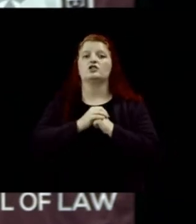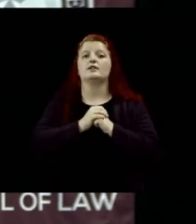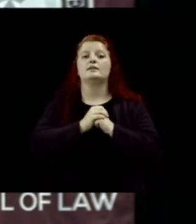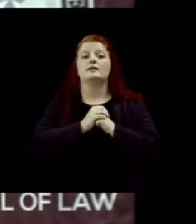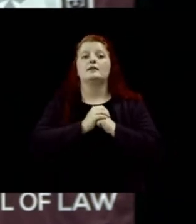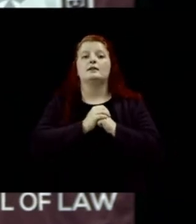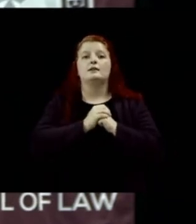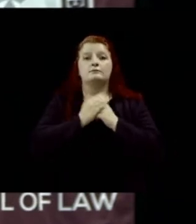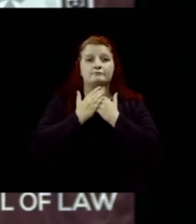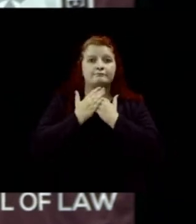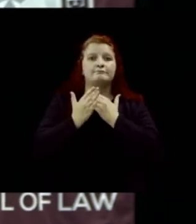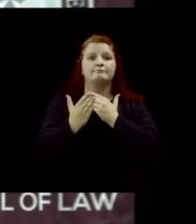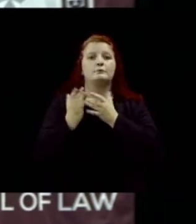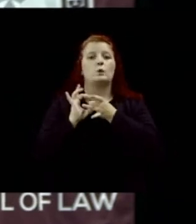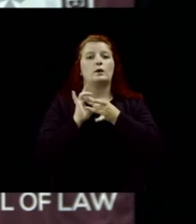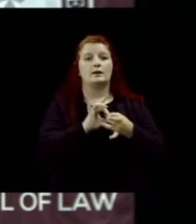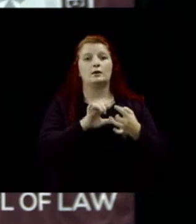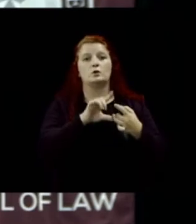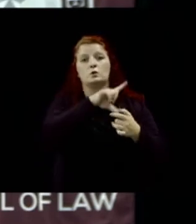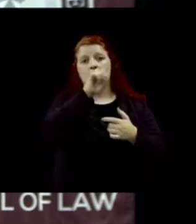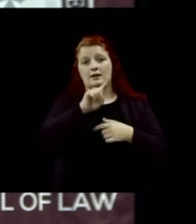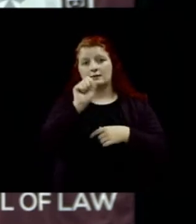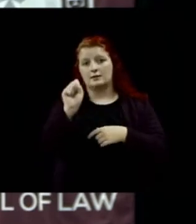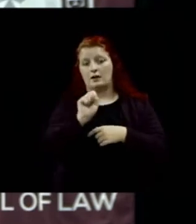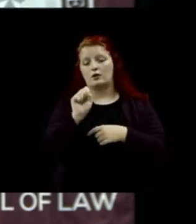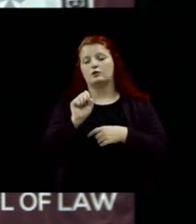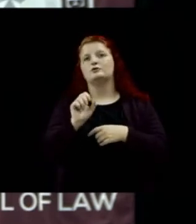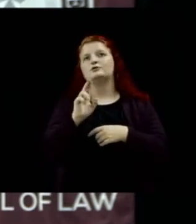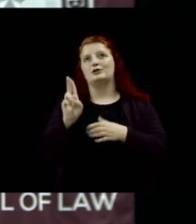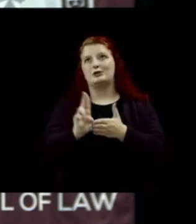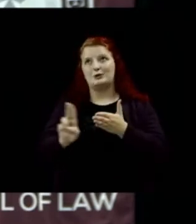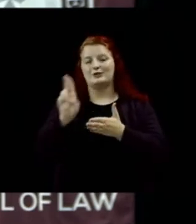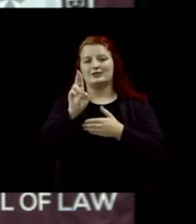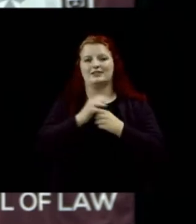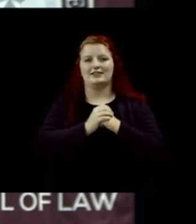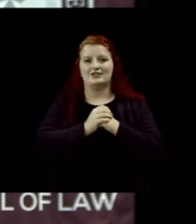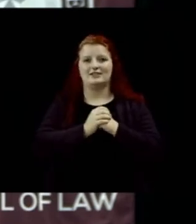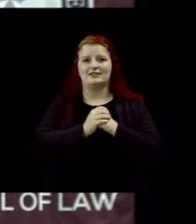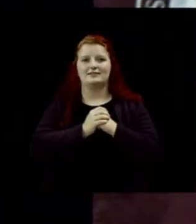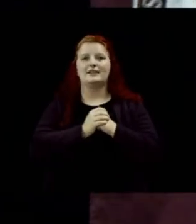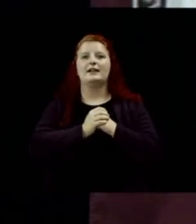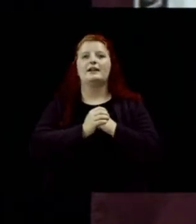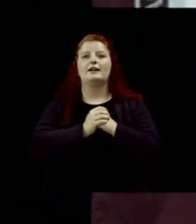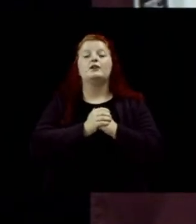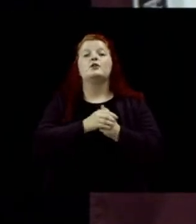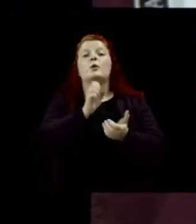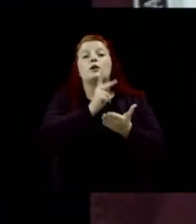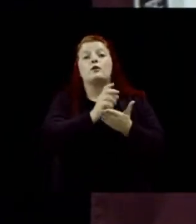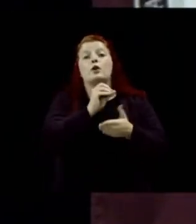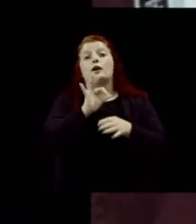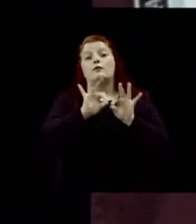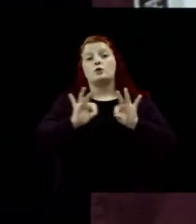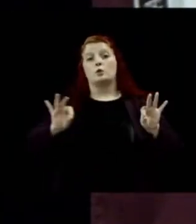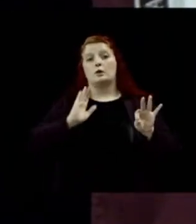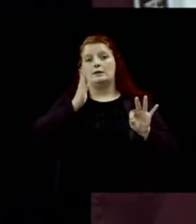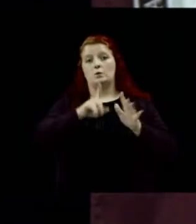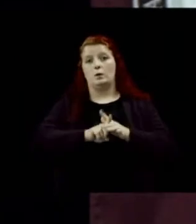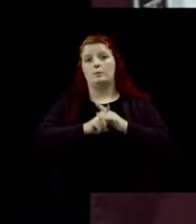thereunto appertaining at Texas Southern University. The conferring of degrees will